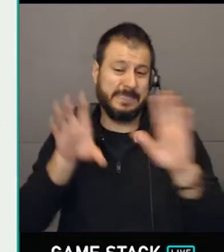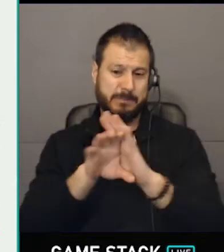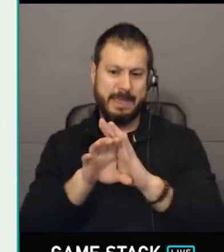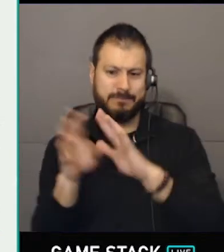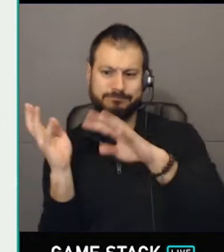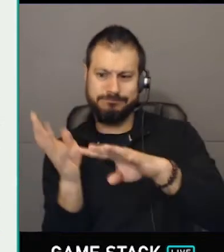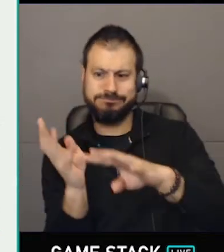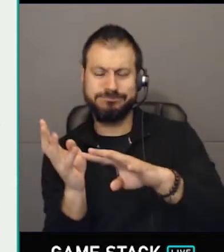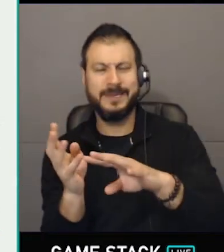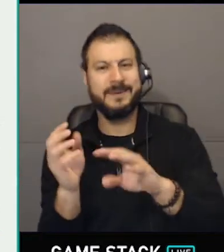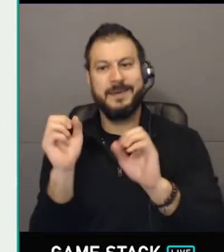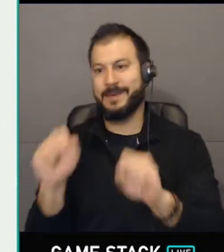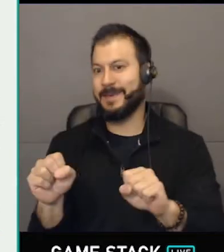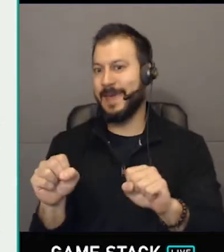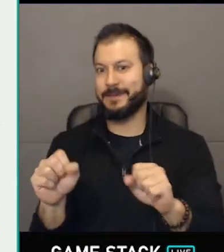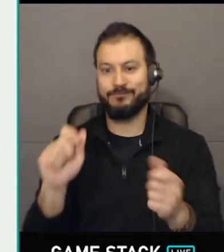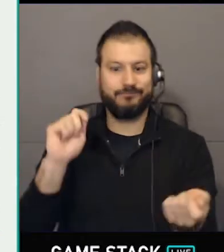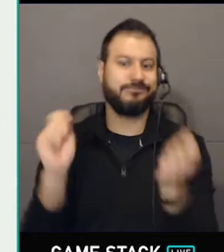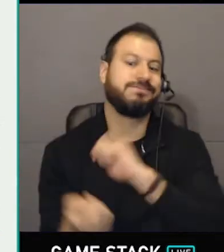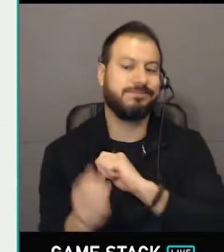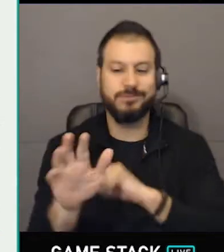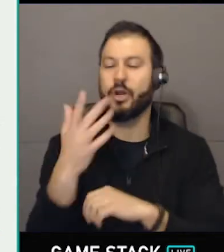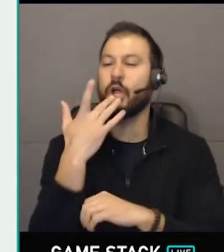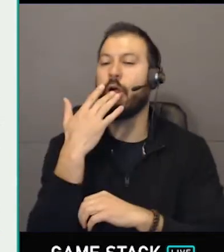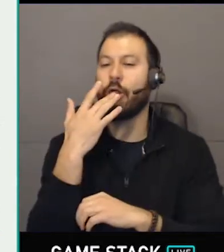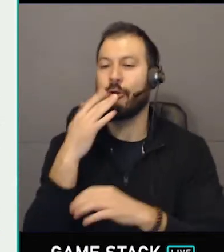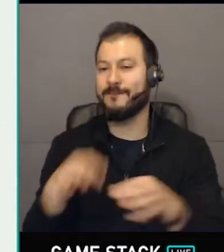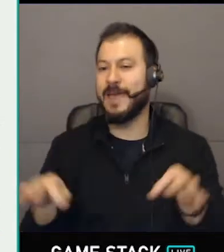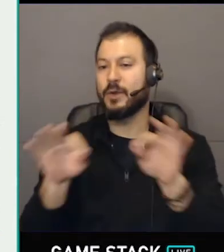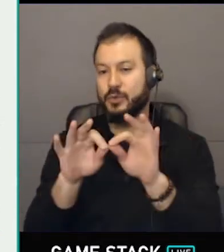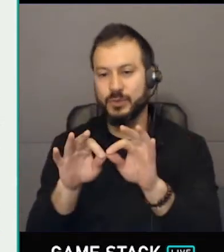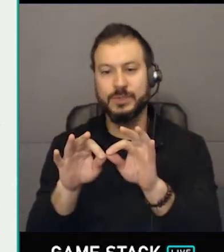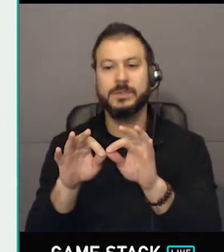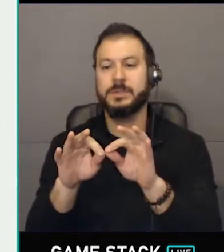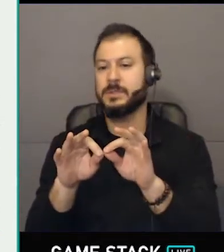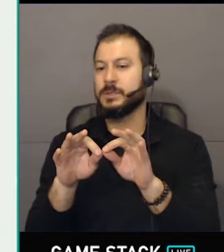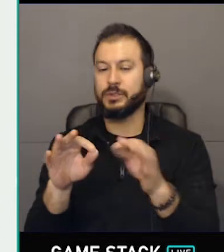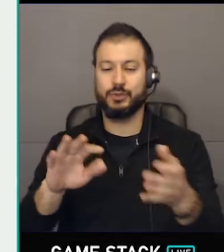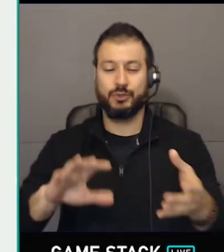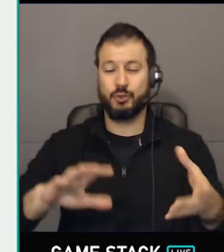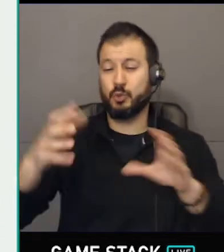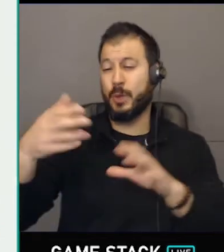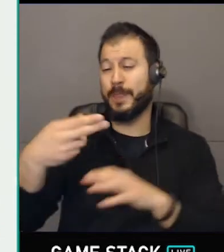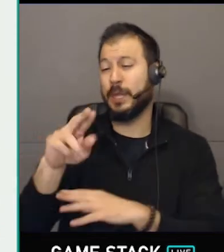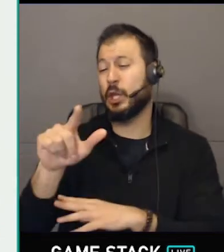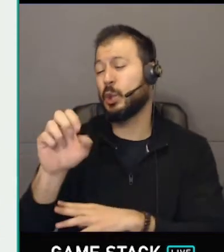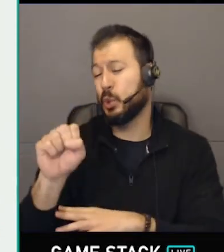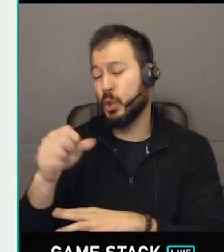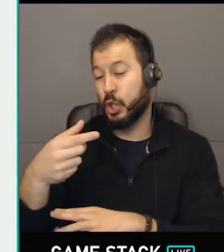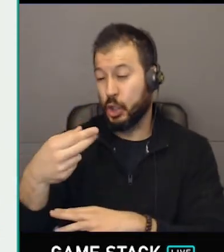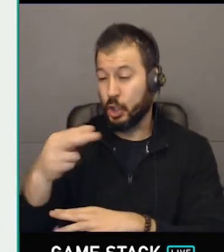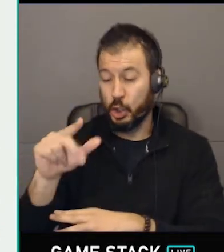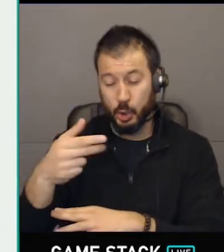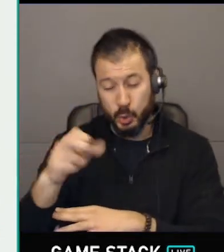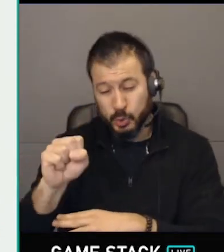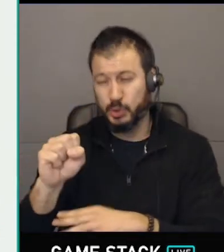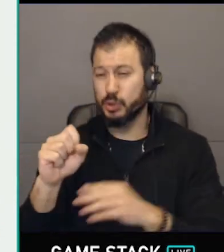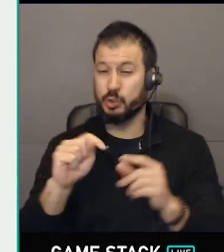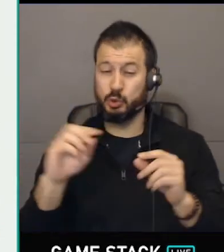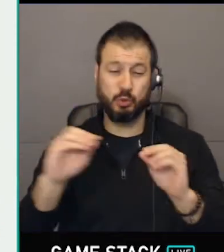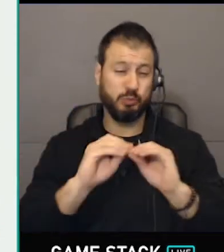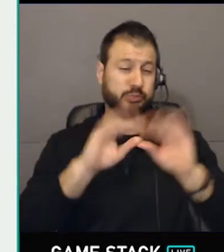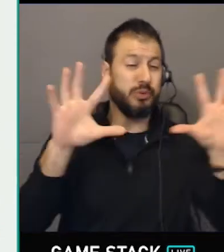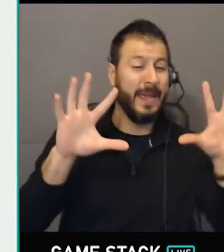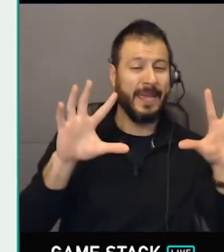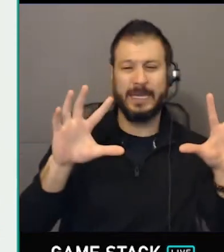and everything to your color values. This ranges from distorting the hues to being too dim or too bright, or any one of a number